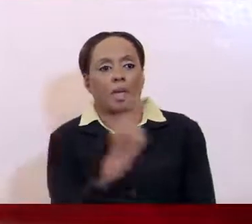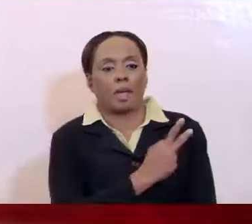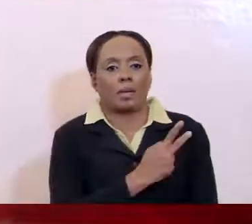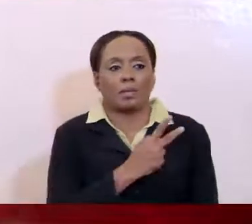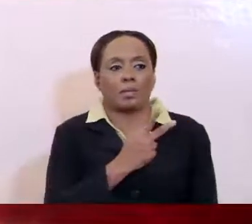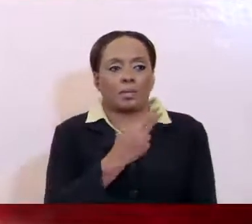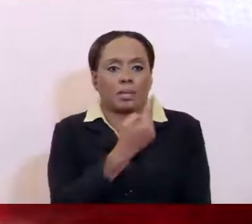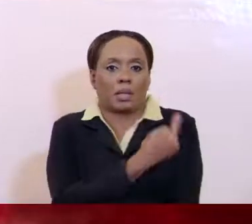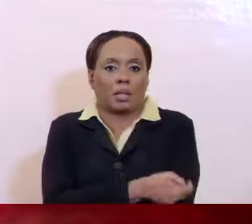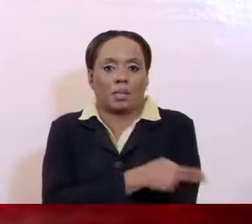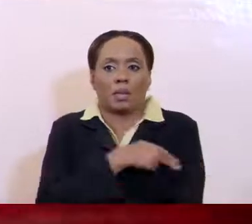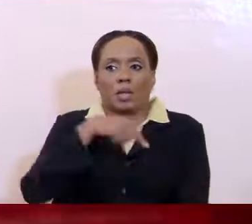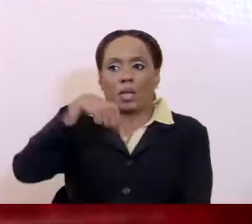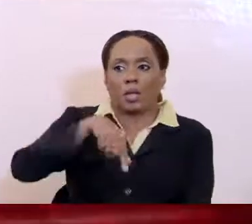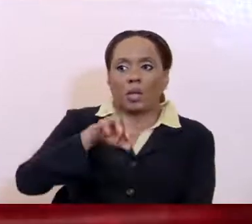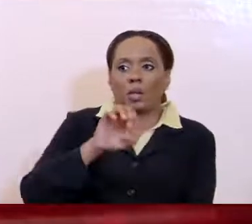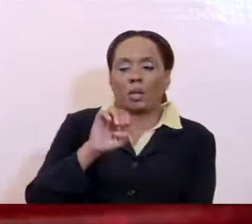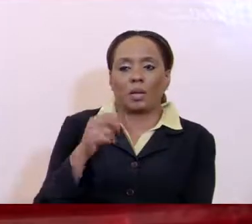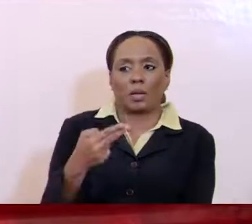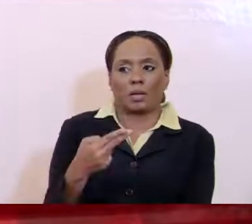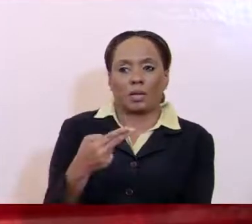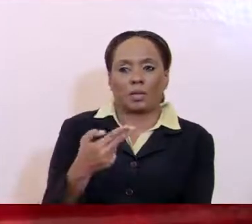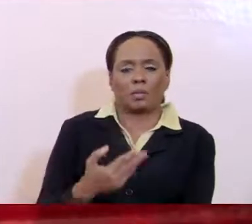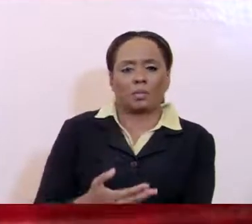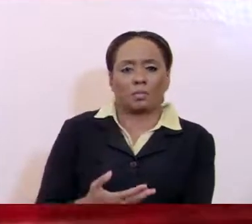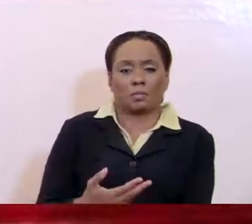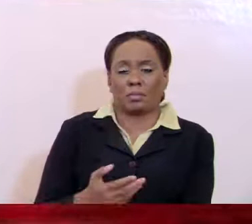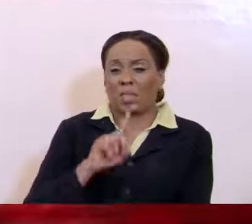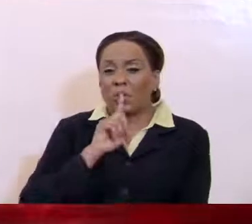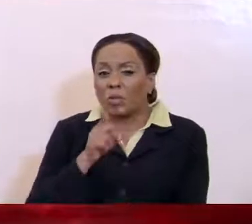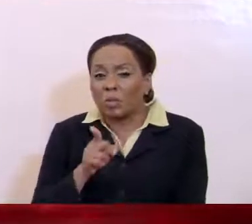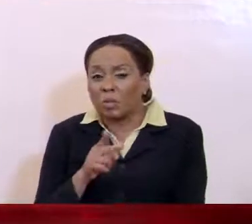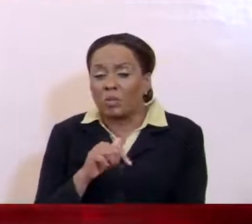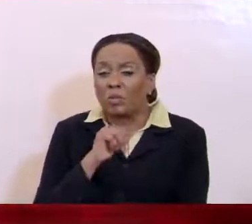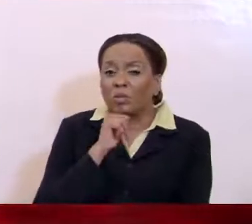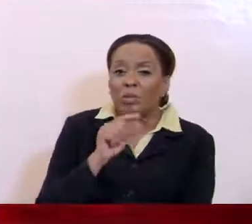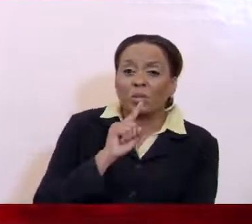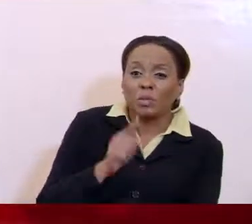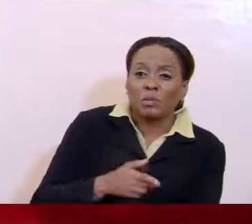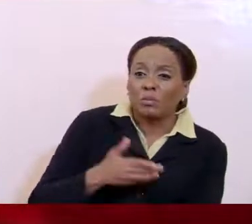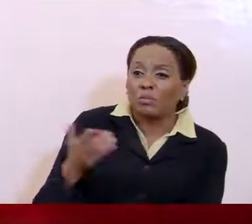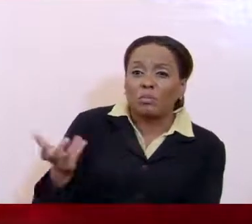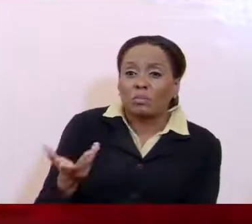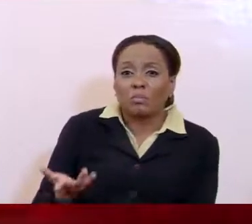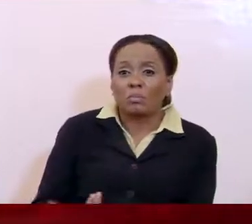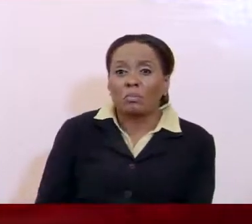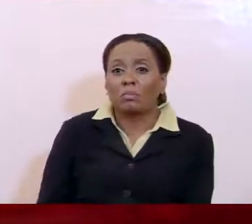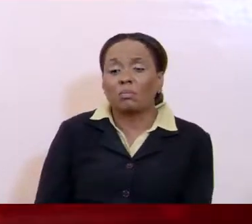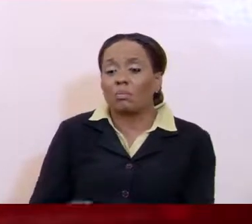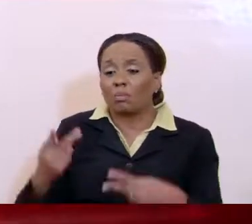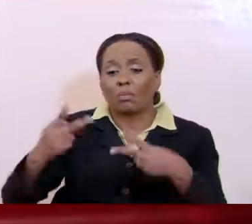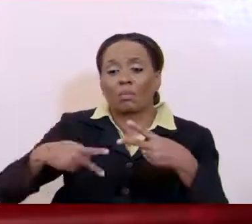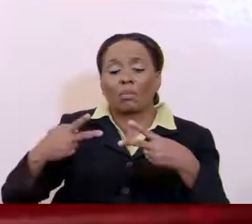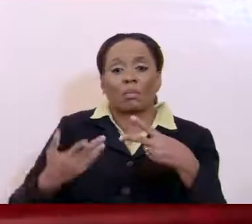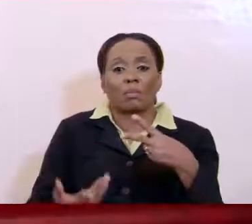the outcome of the second test. Can you confirm what's the status in those two situations?